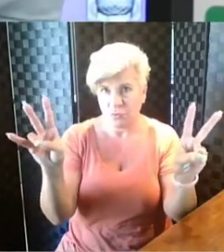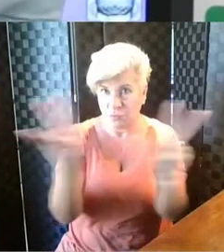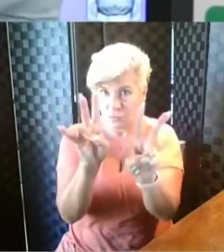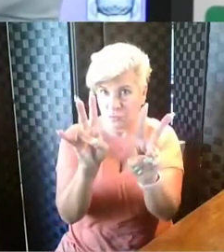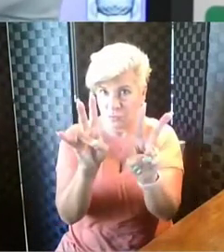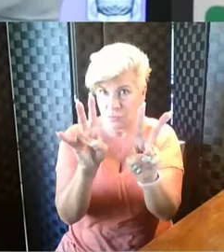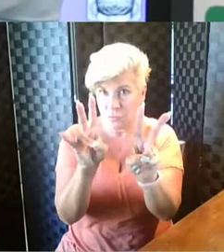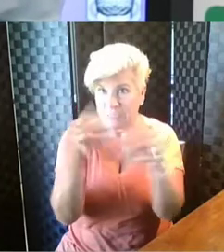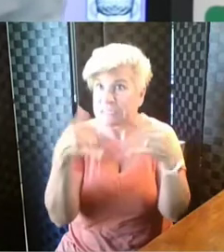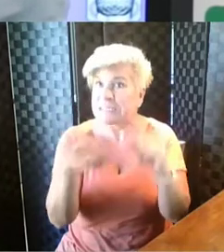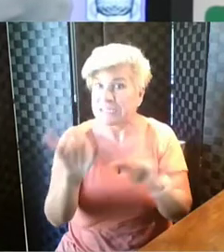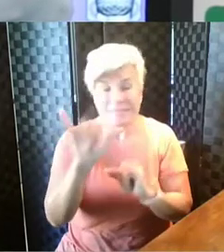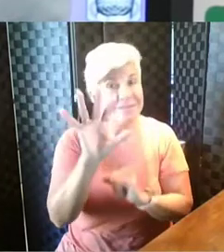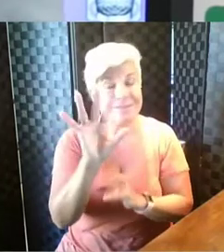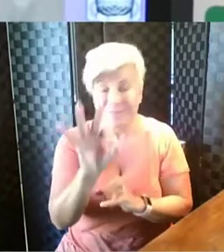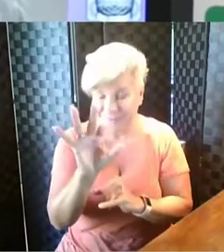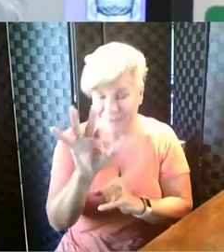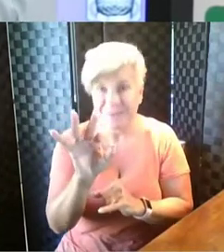that still 9?